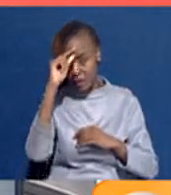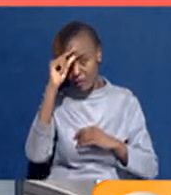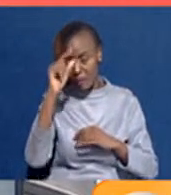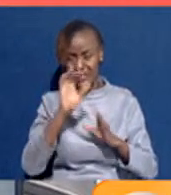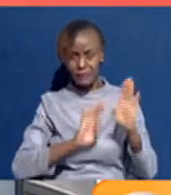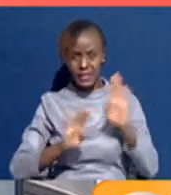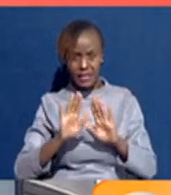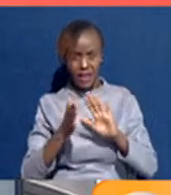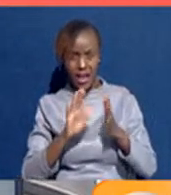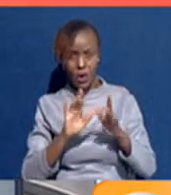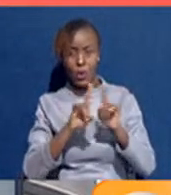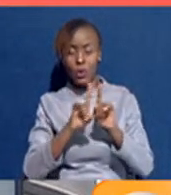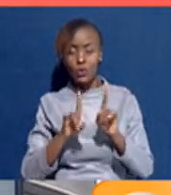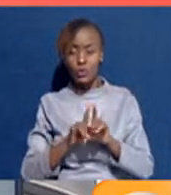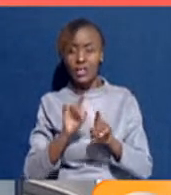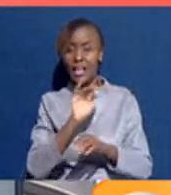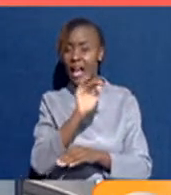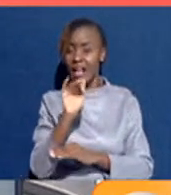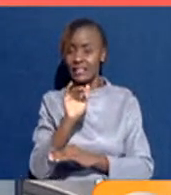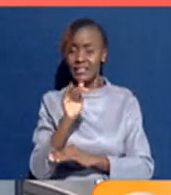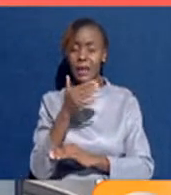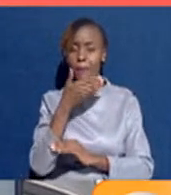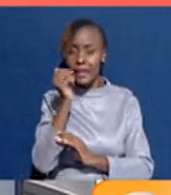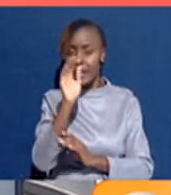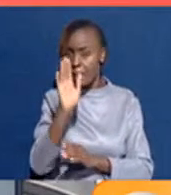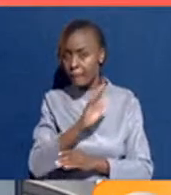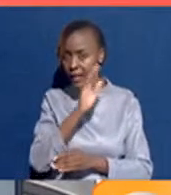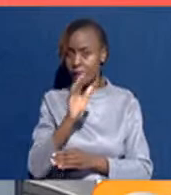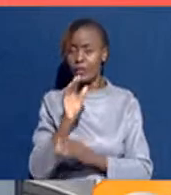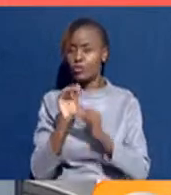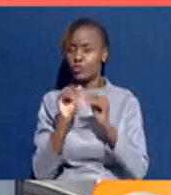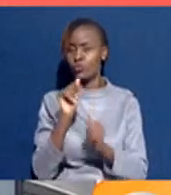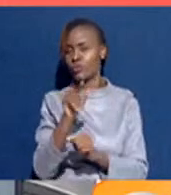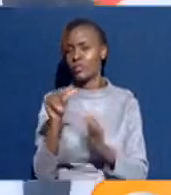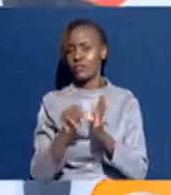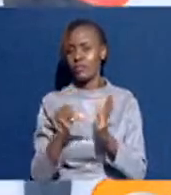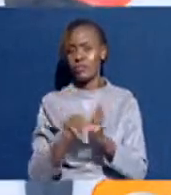Dialogue Committee to prioritize the cost of living in their talks.